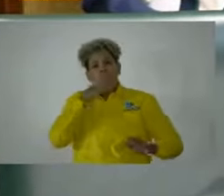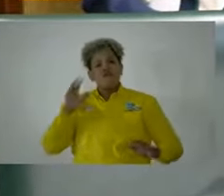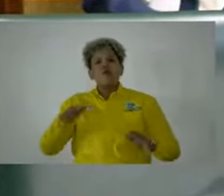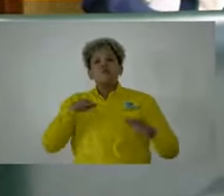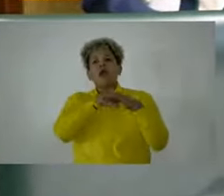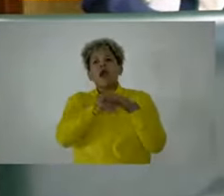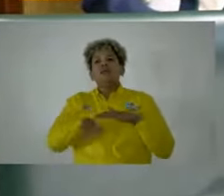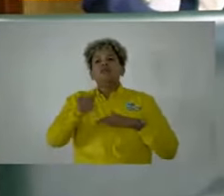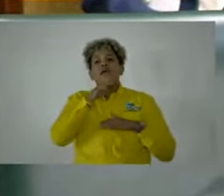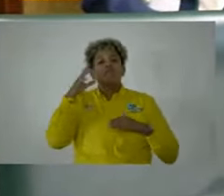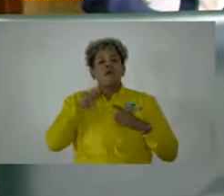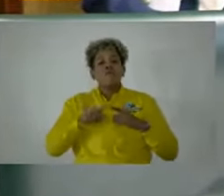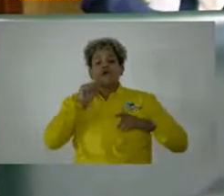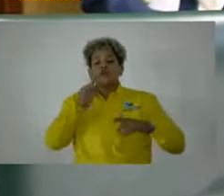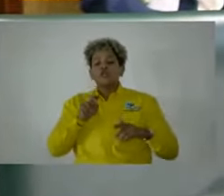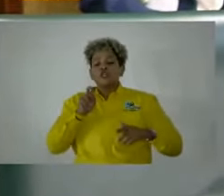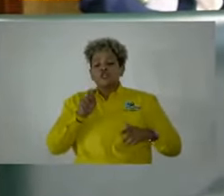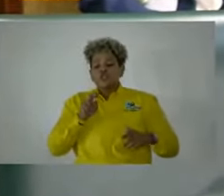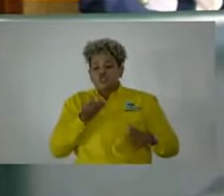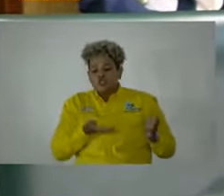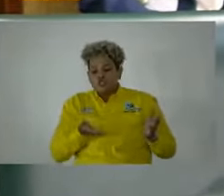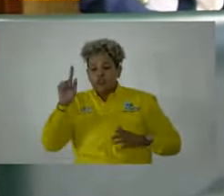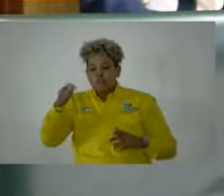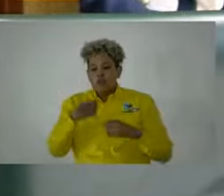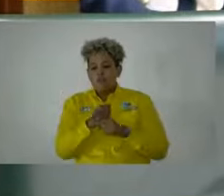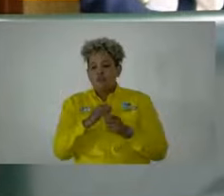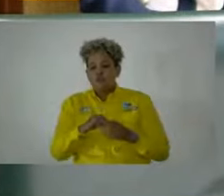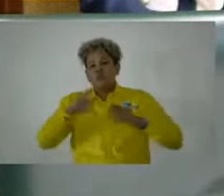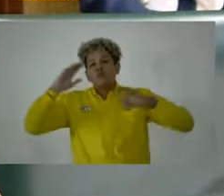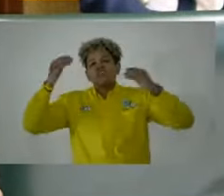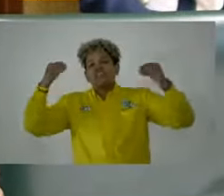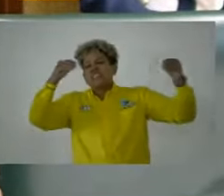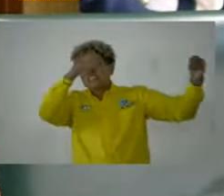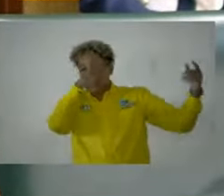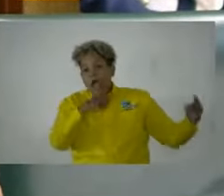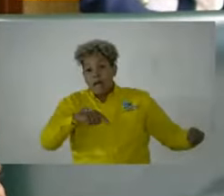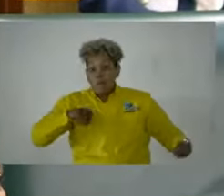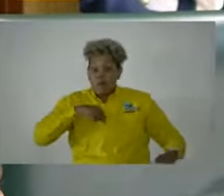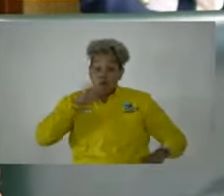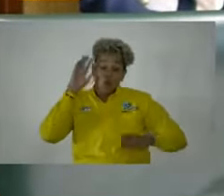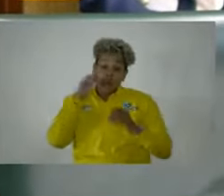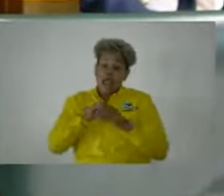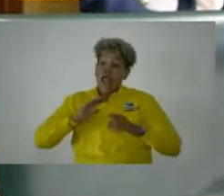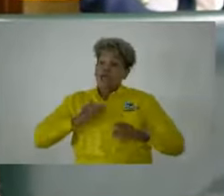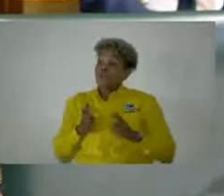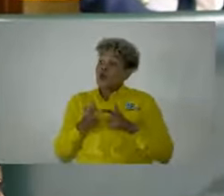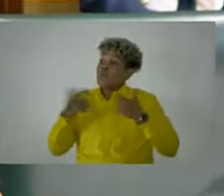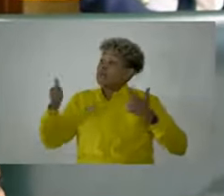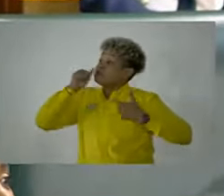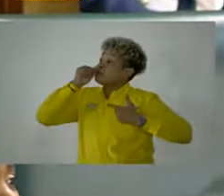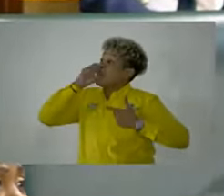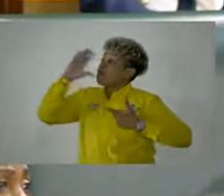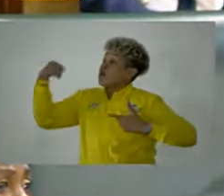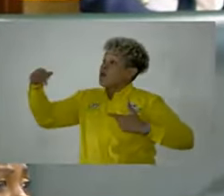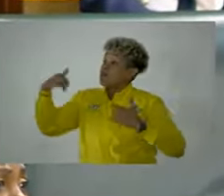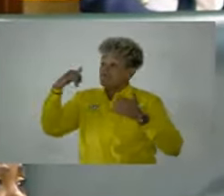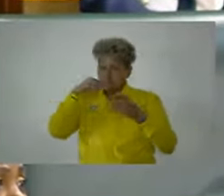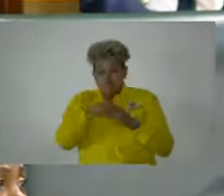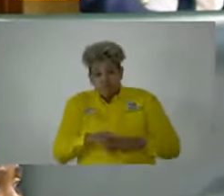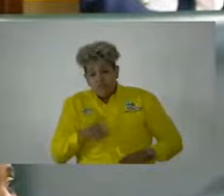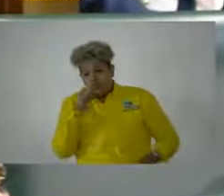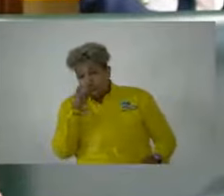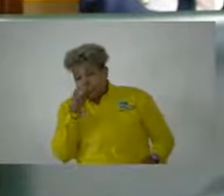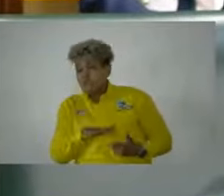their farms and transport their produce to market. We'll engage our major private sector players in the poultry